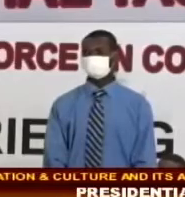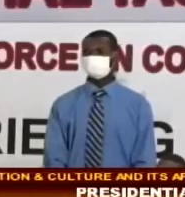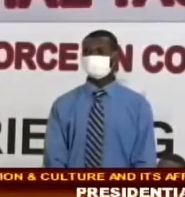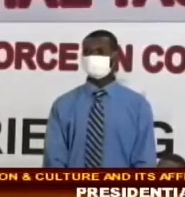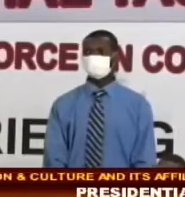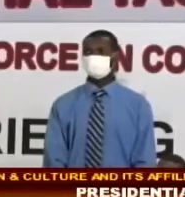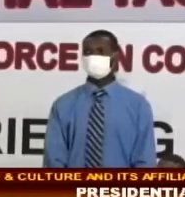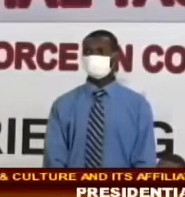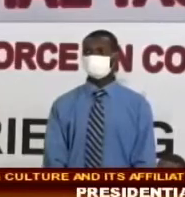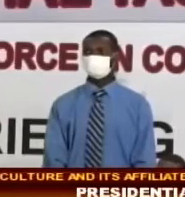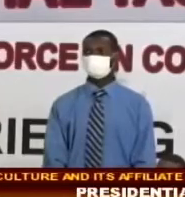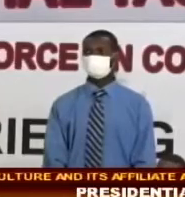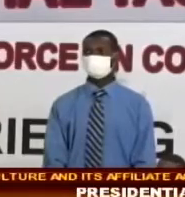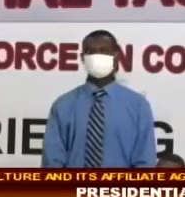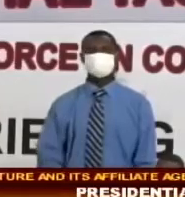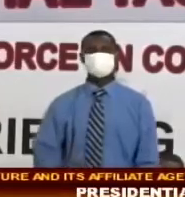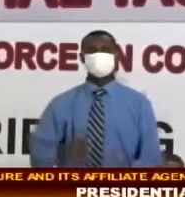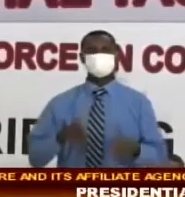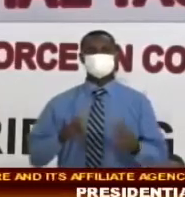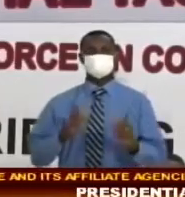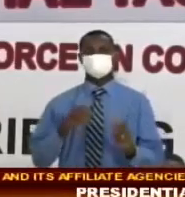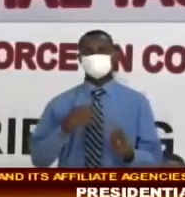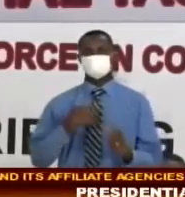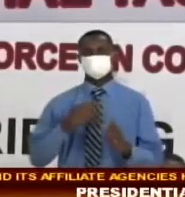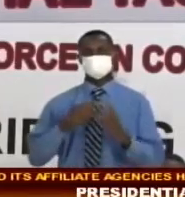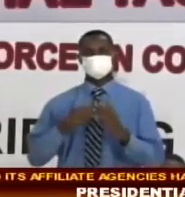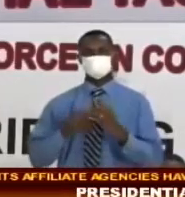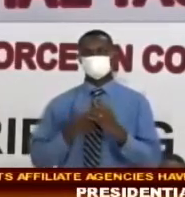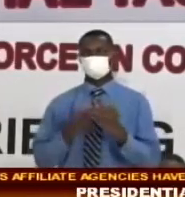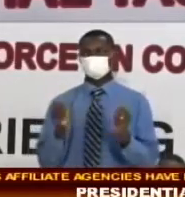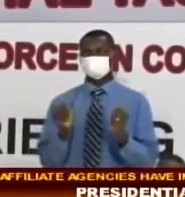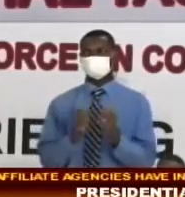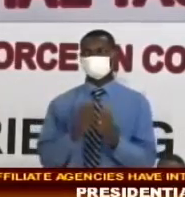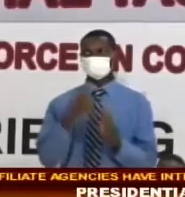Let me start with the last one, which I think nobody has addressed.